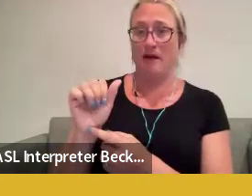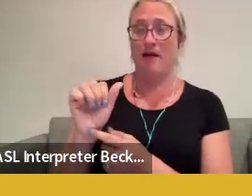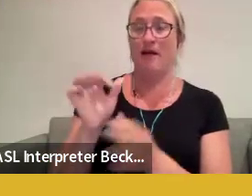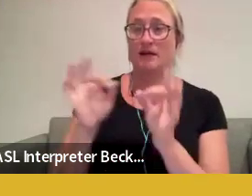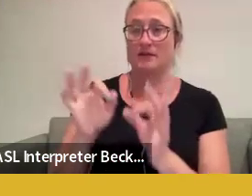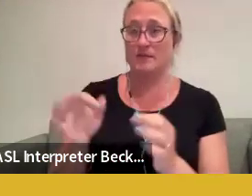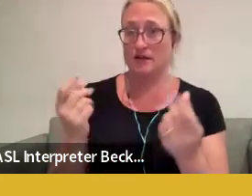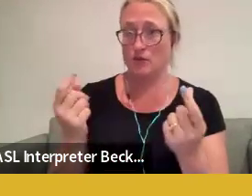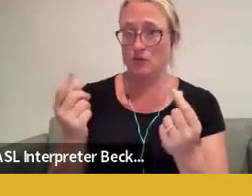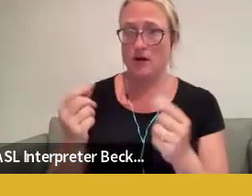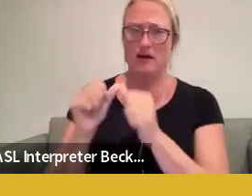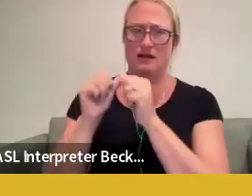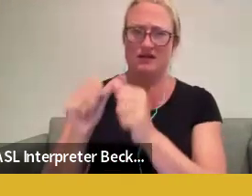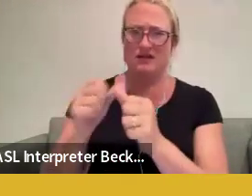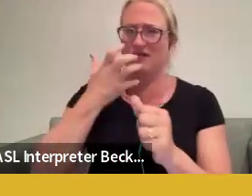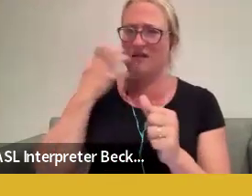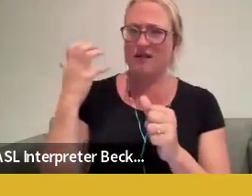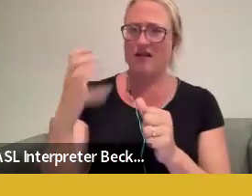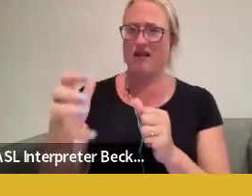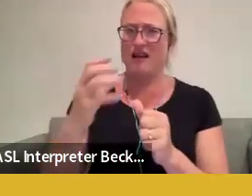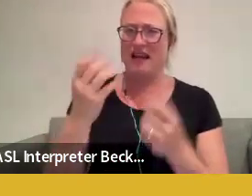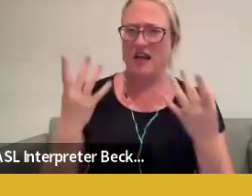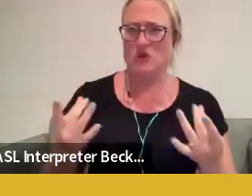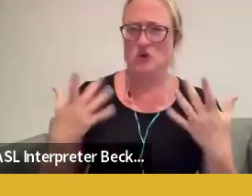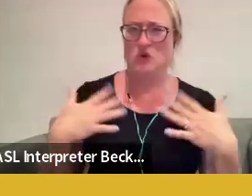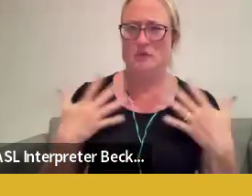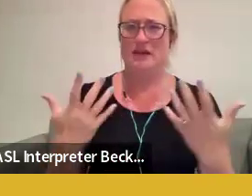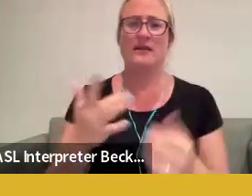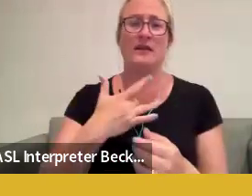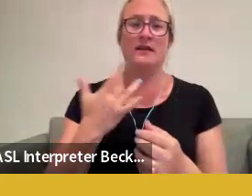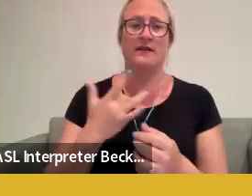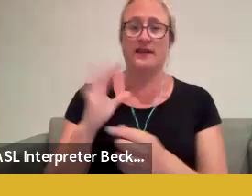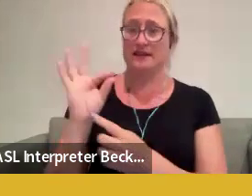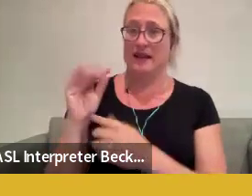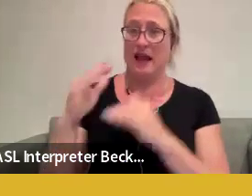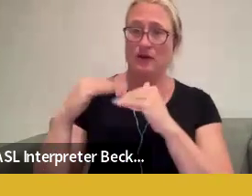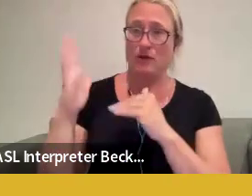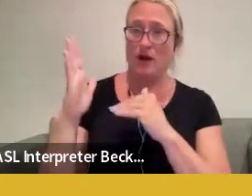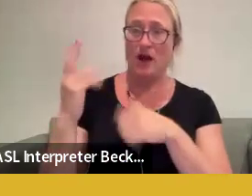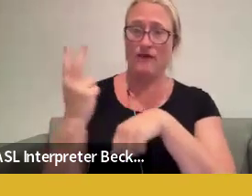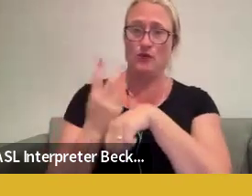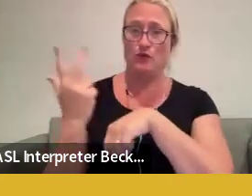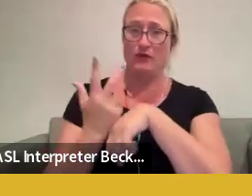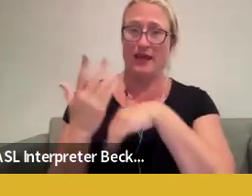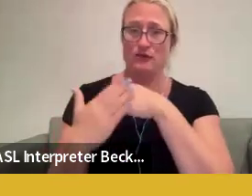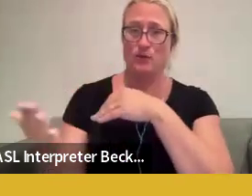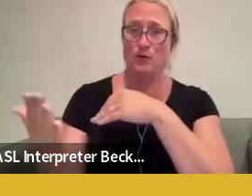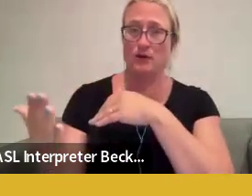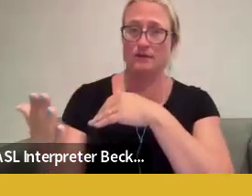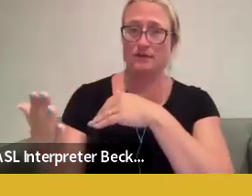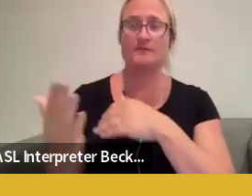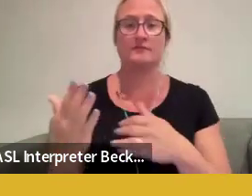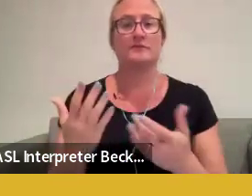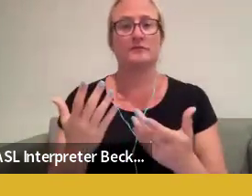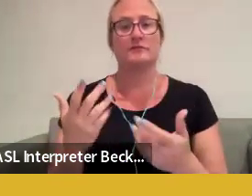as a period of high heat and humidity where temperatures are above 90 degrees for at least 2 or 3 days. This is something that